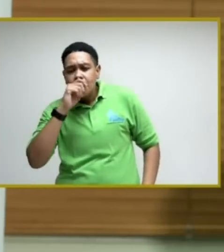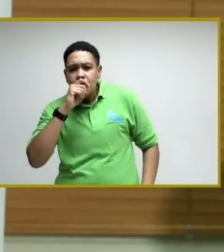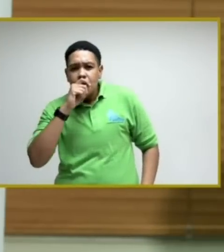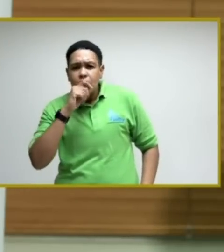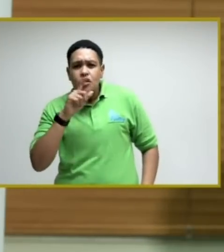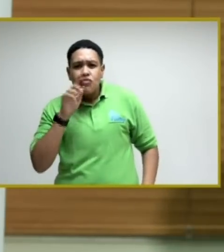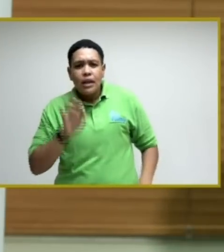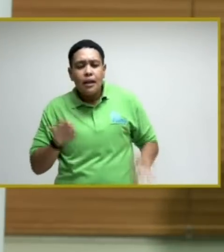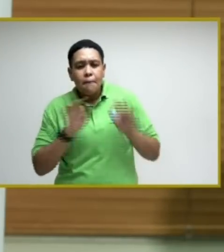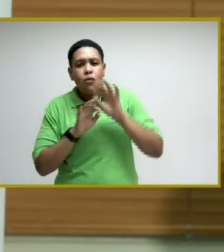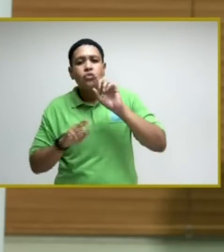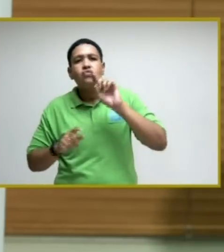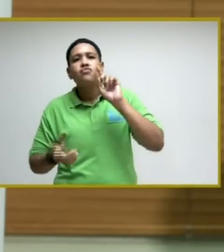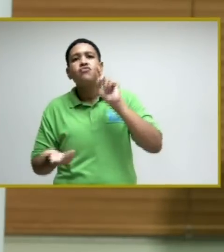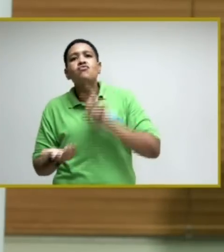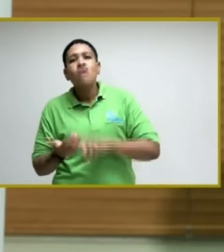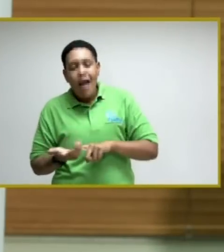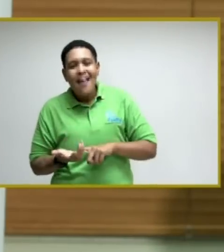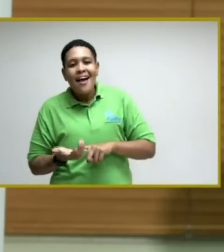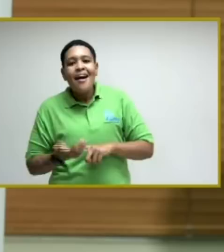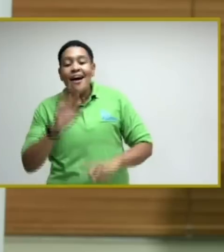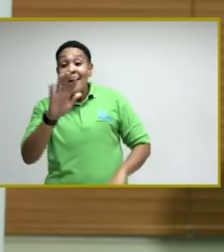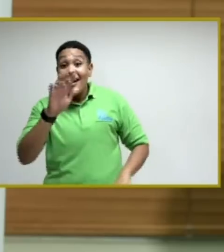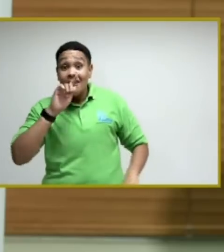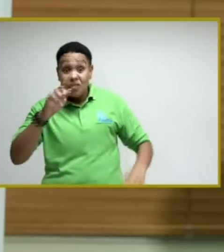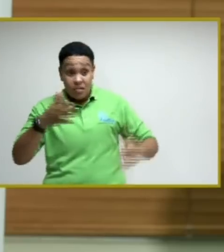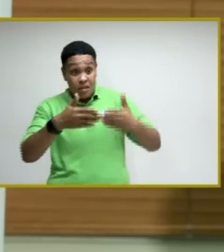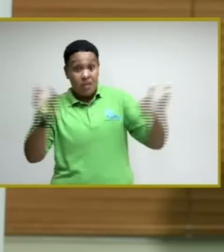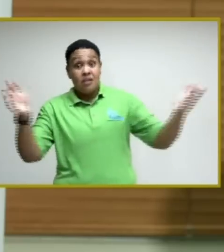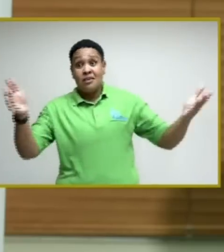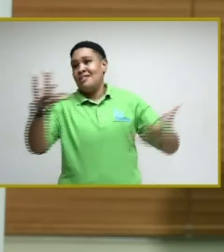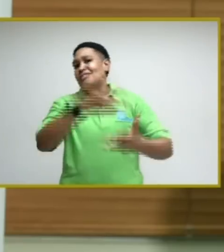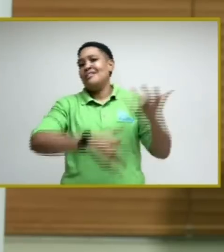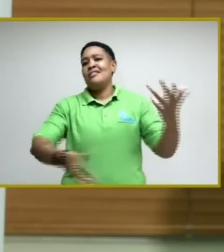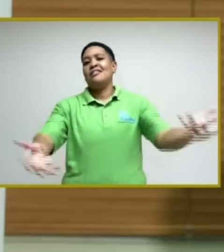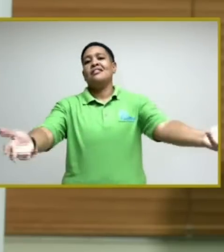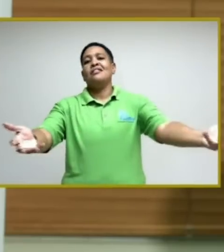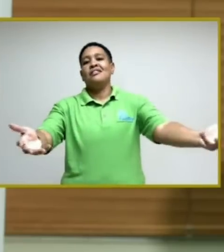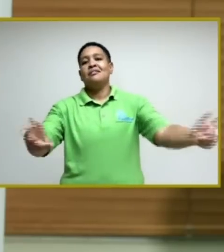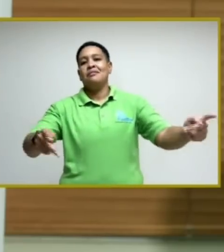to recognize that as an open society